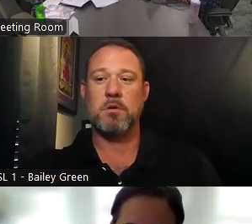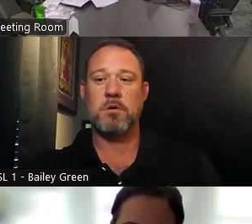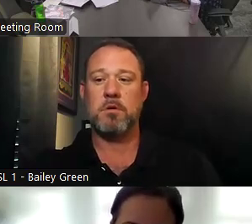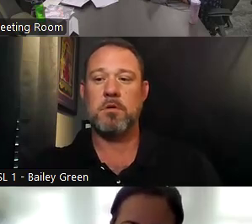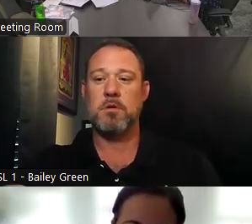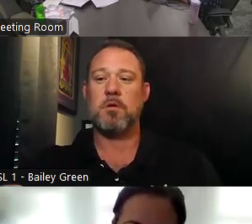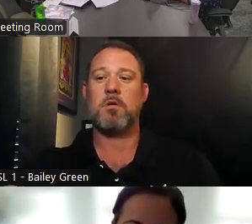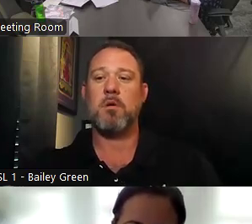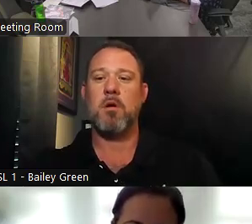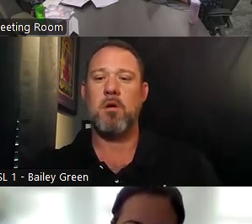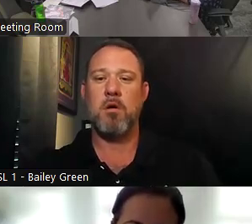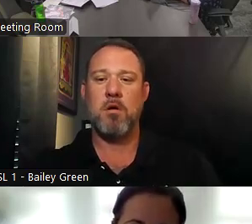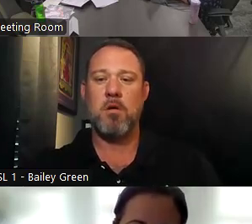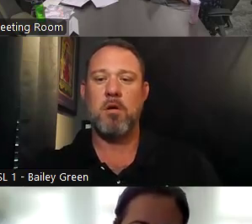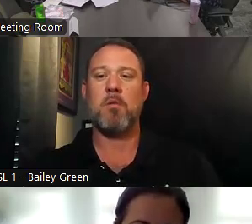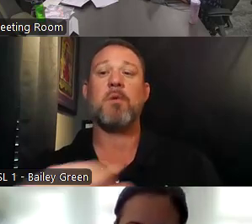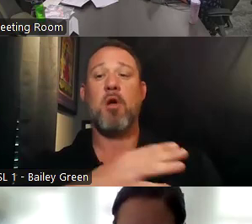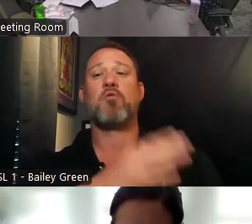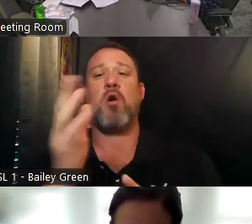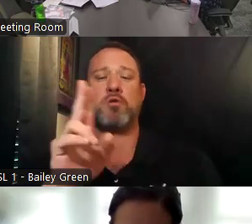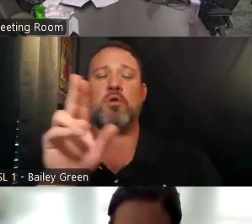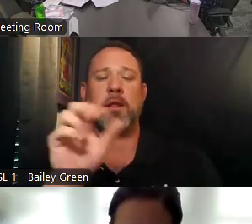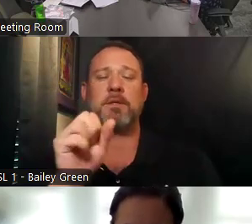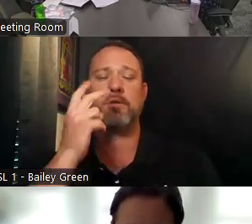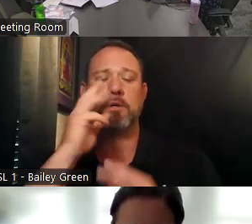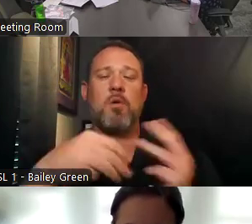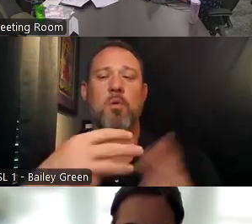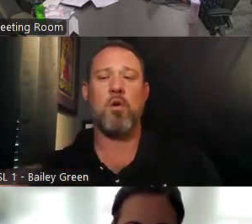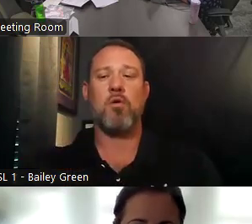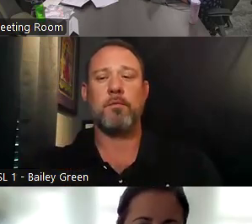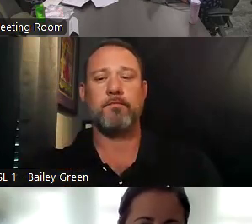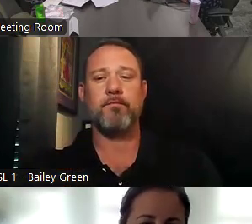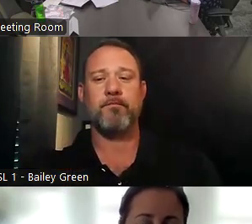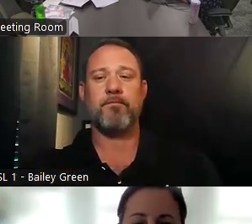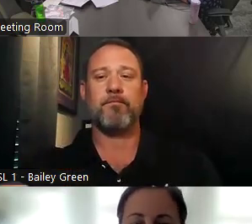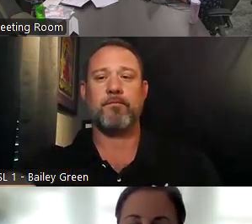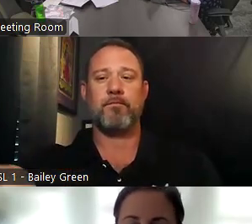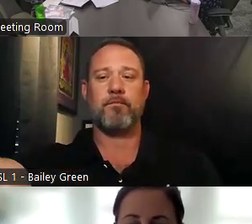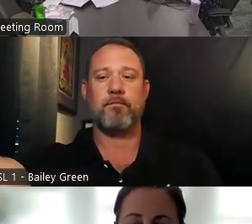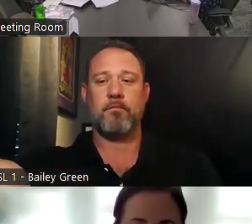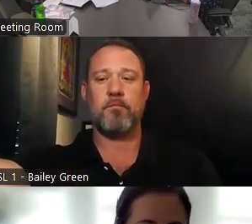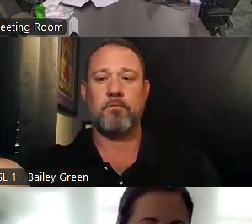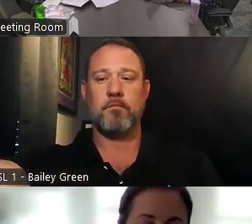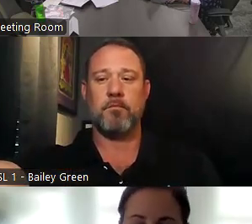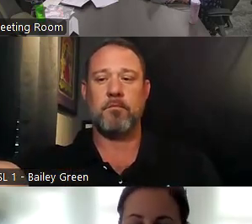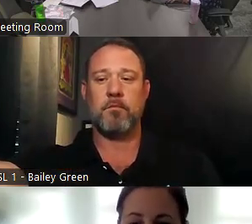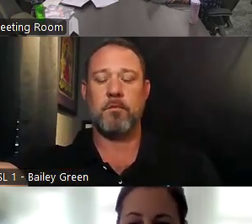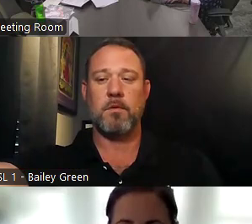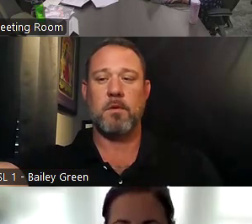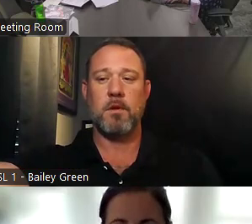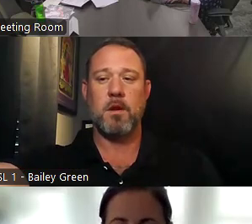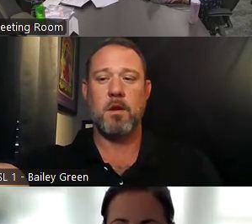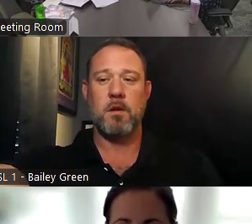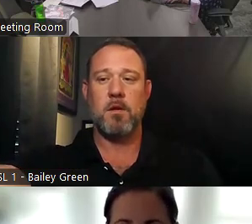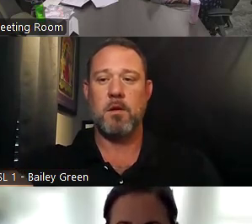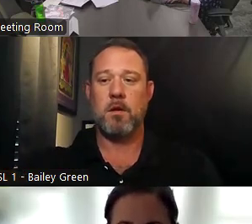in California, but across the United States and in the world. Now, relevant to this committee, and